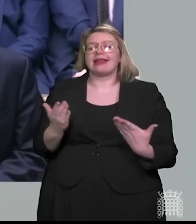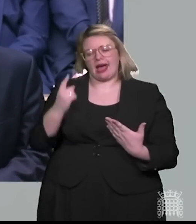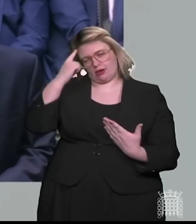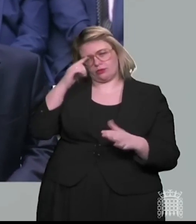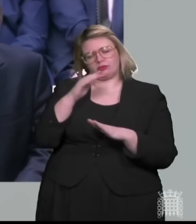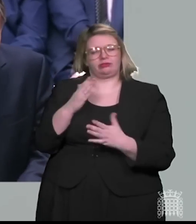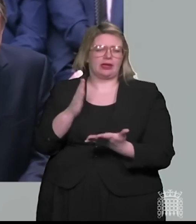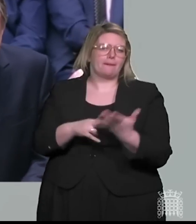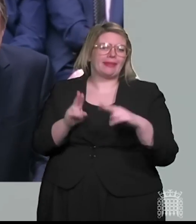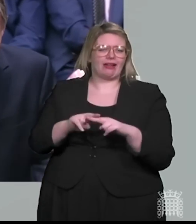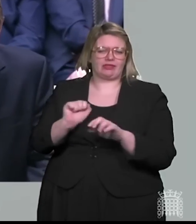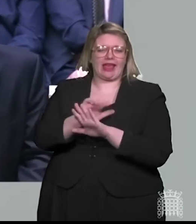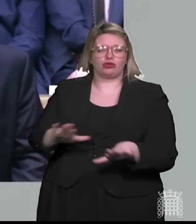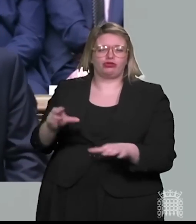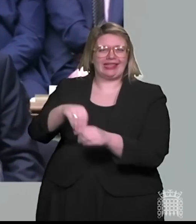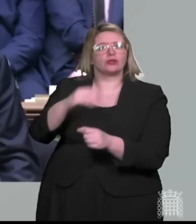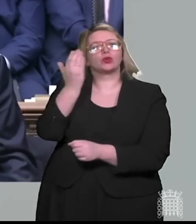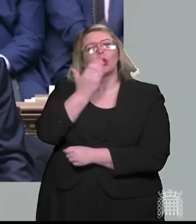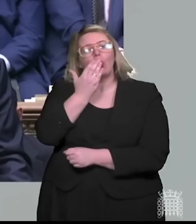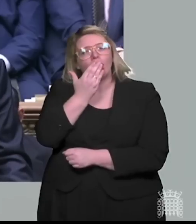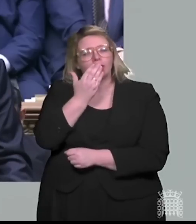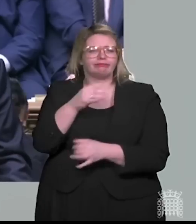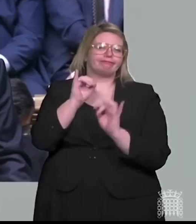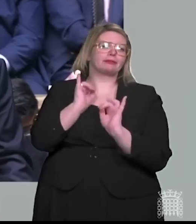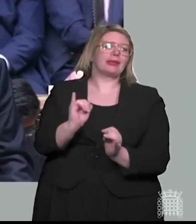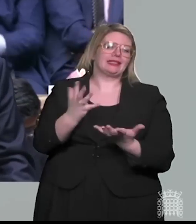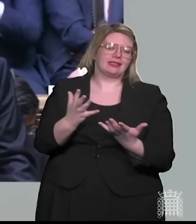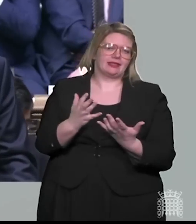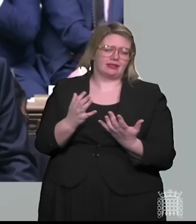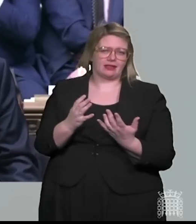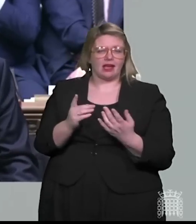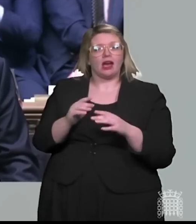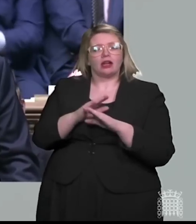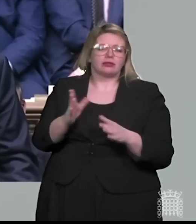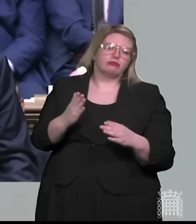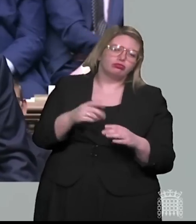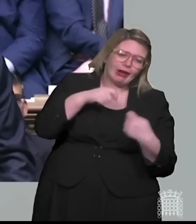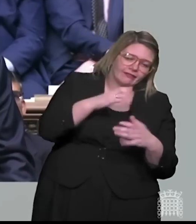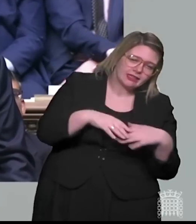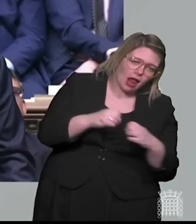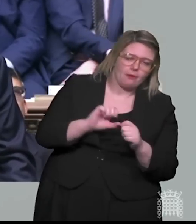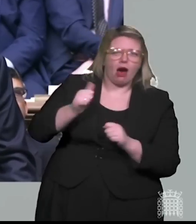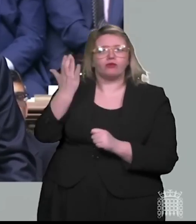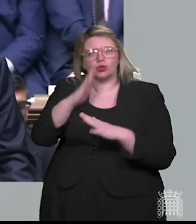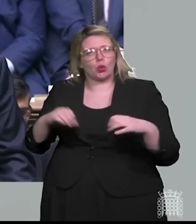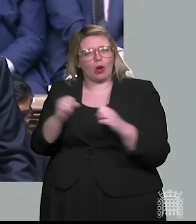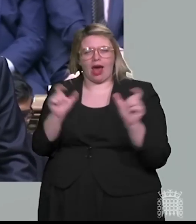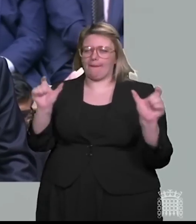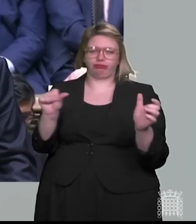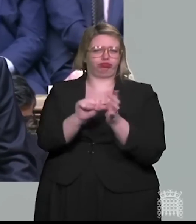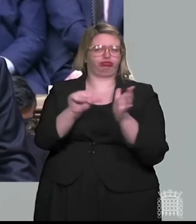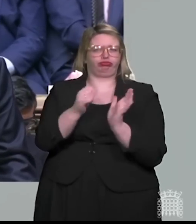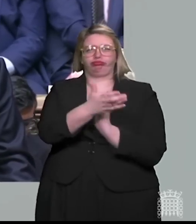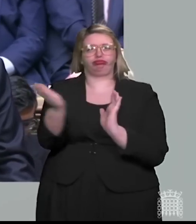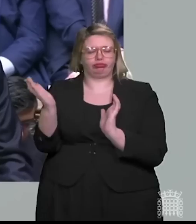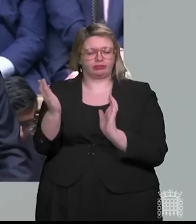children who often face barriers to working because of the limited availability of wraparound care. 1/3 of primary schools do not